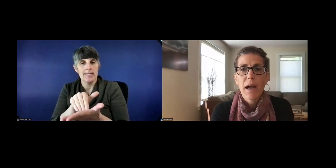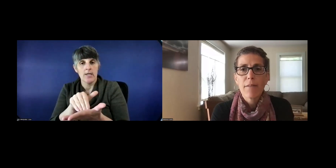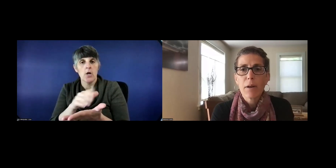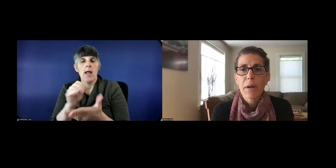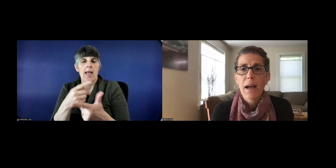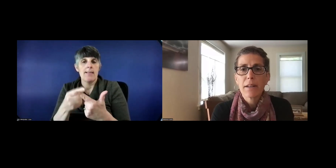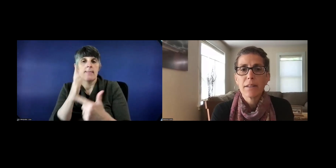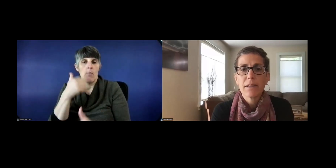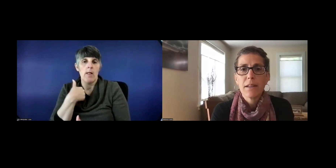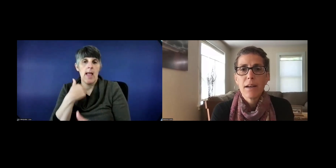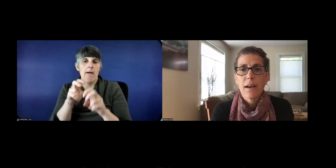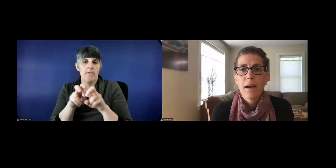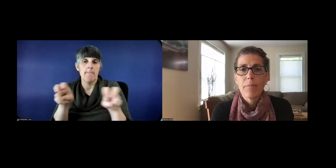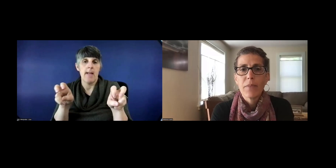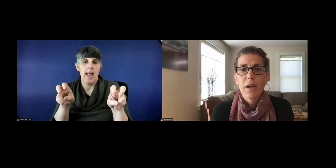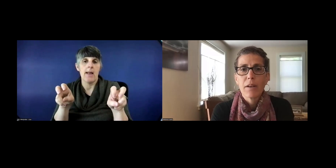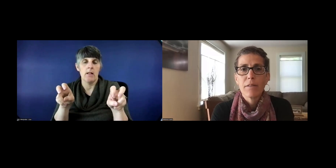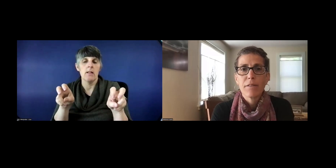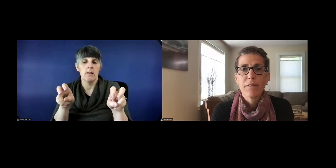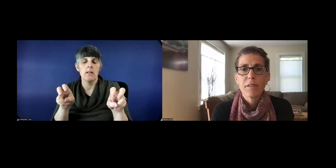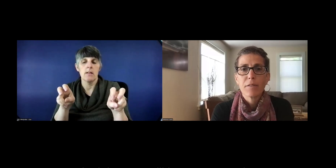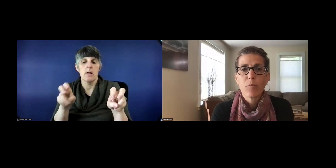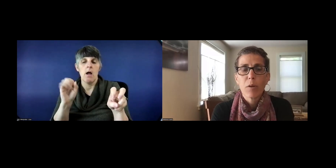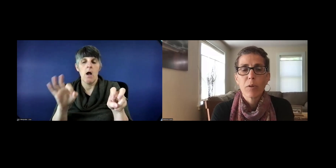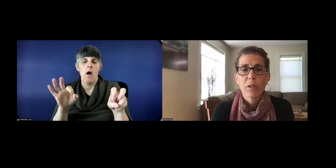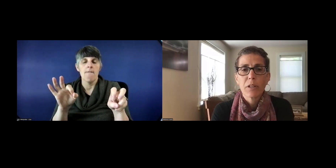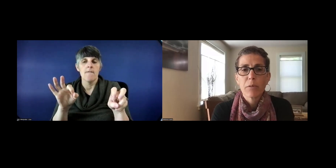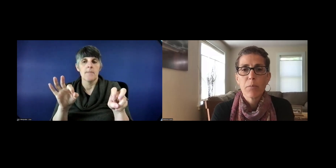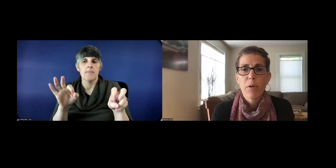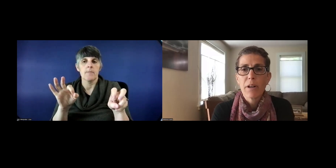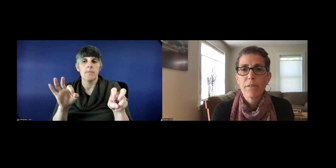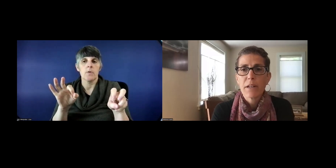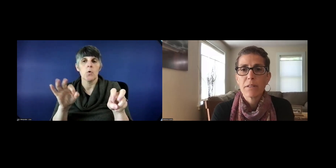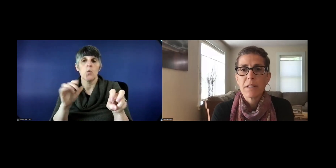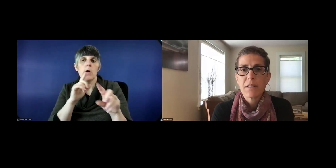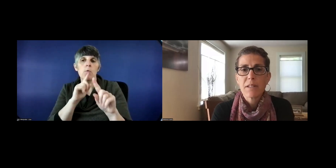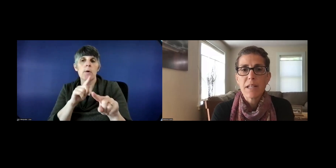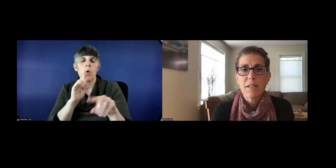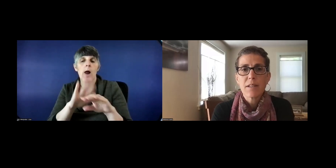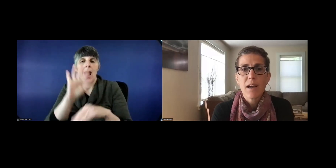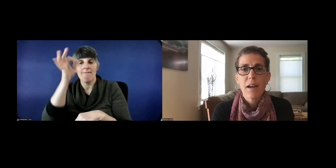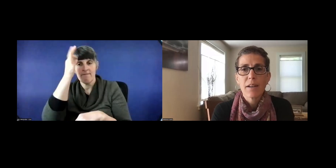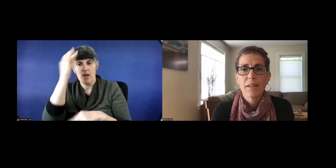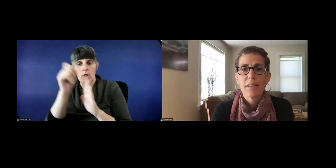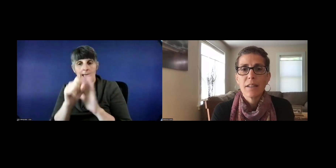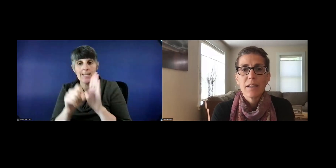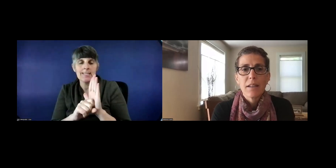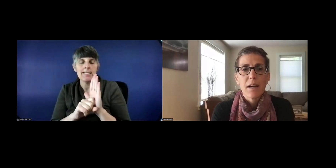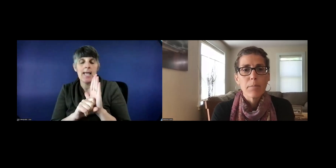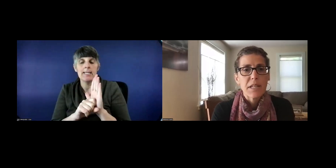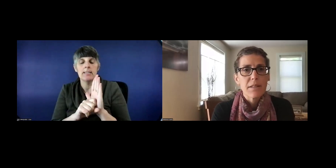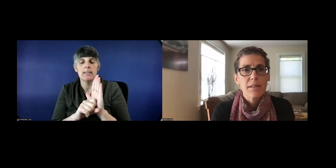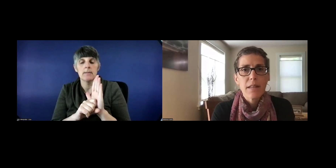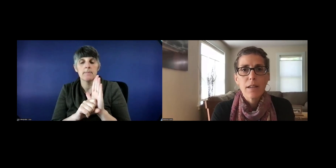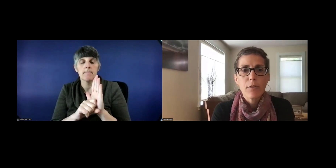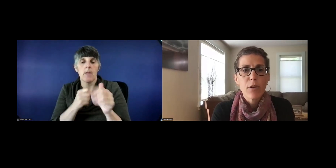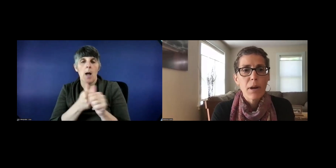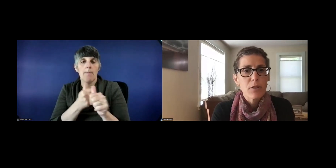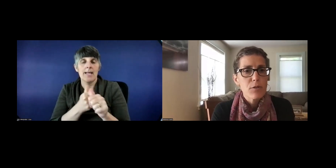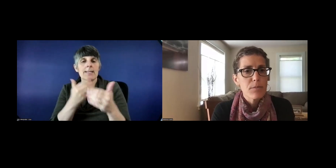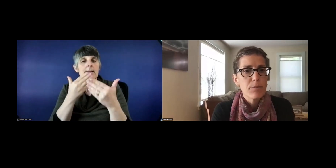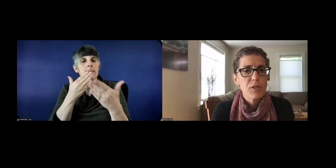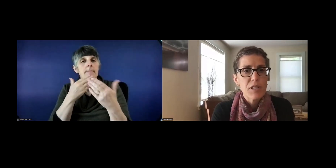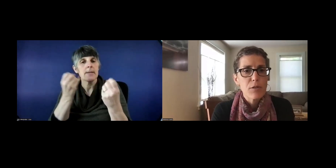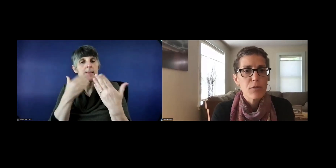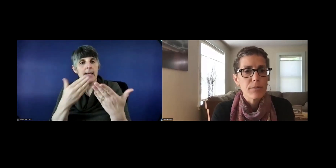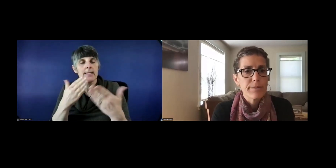we will have our panel where we're going to report on federal and state updates. Thank you so